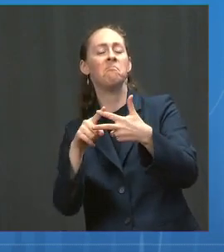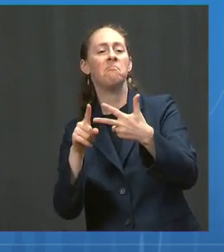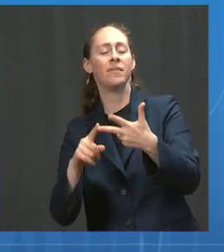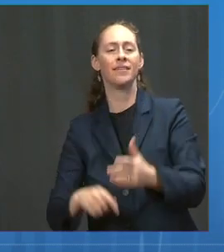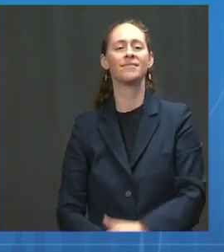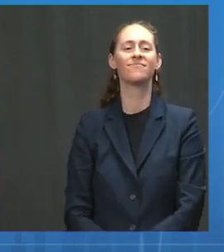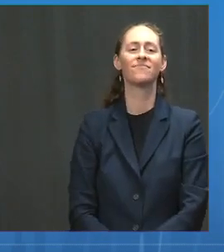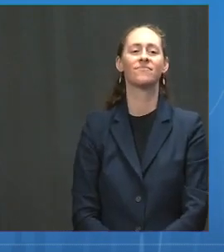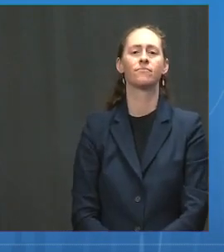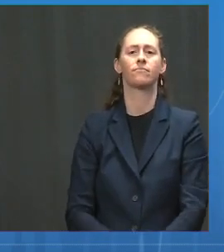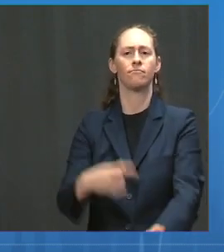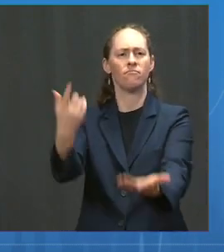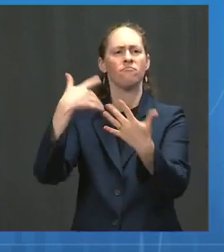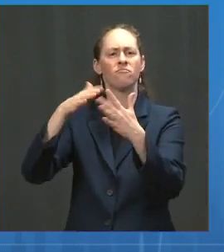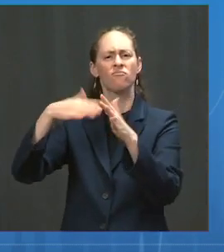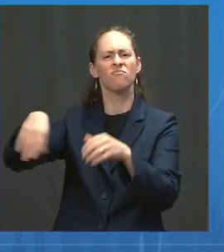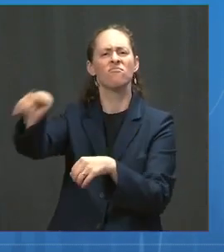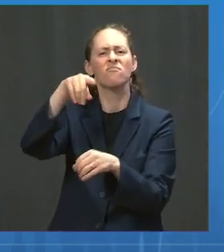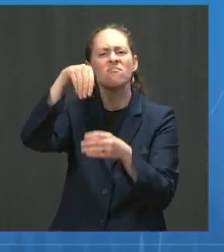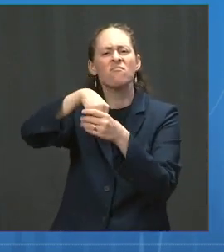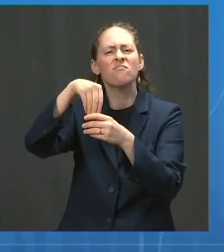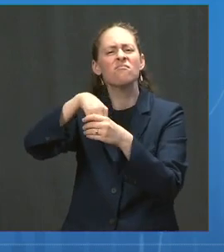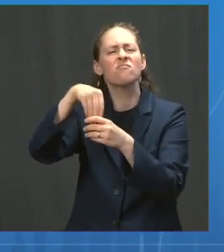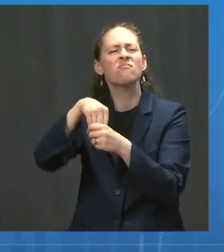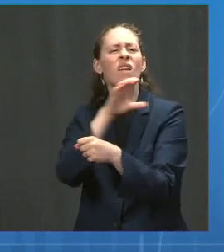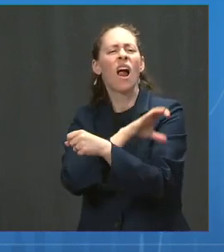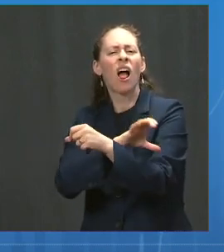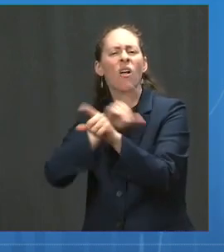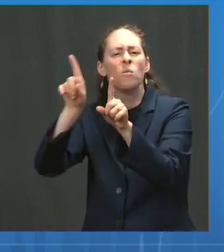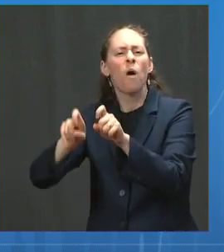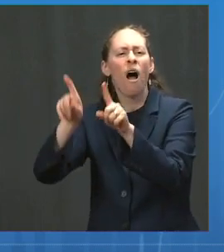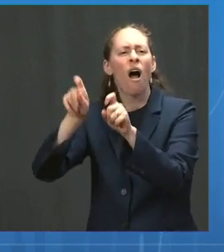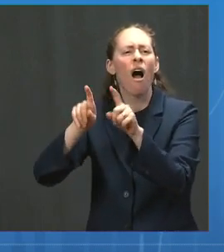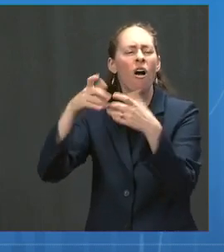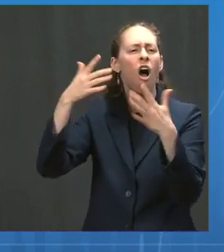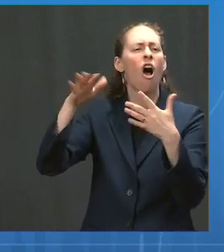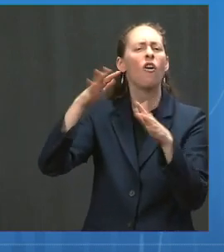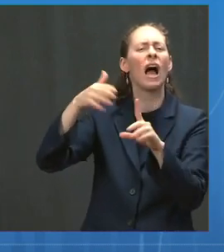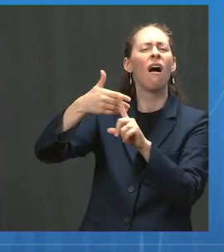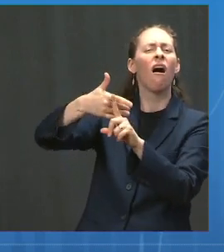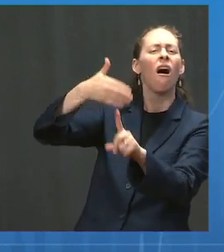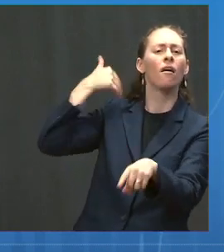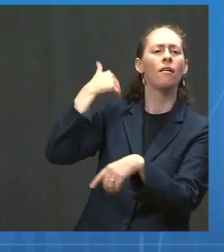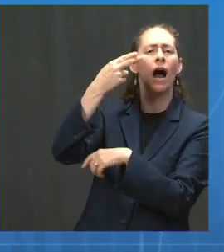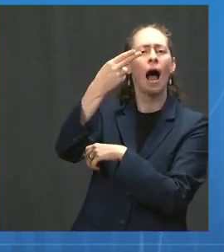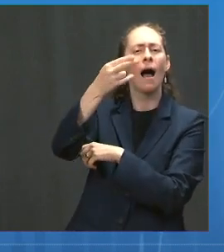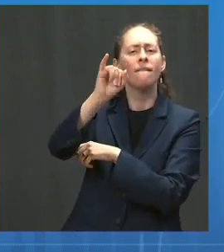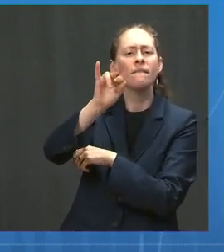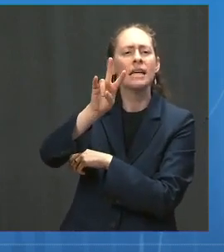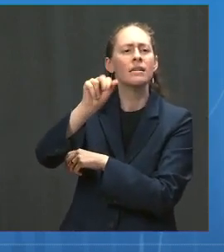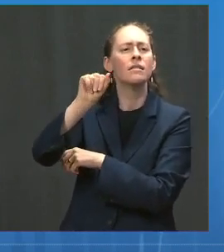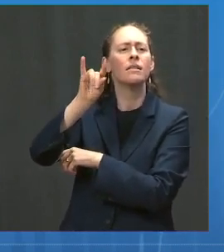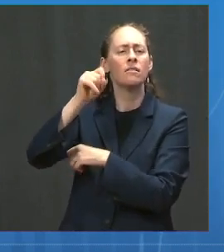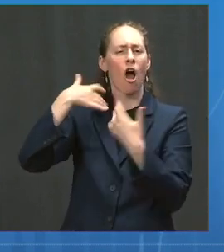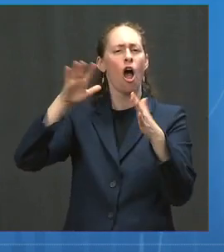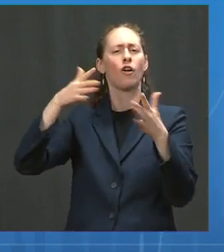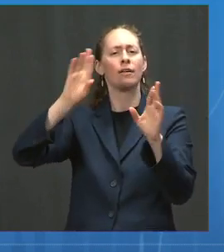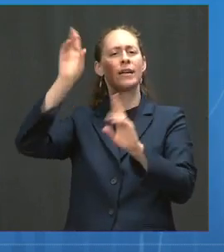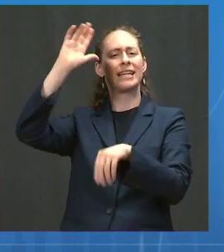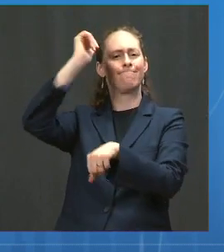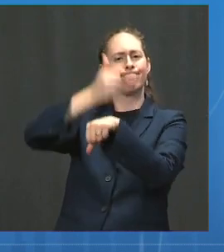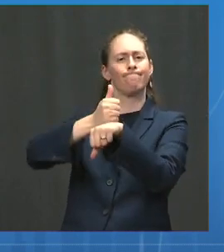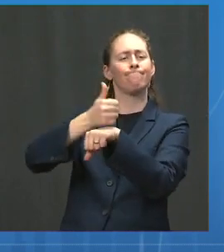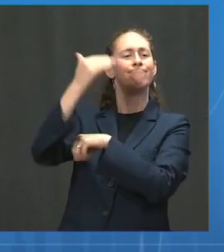that we had built decades earlier for HIV and influenza, which were used to do the clinical